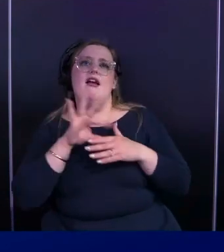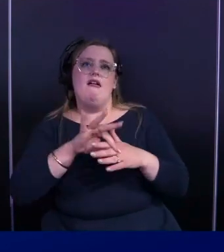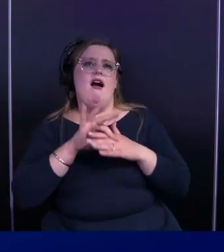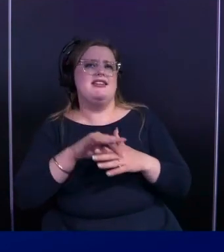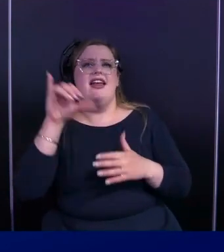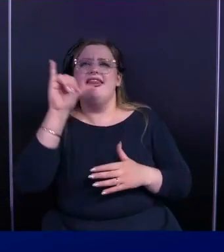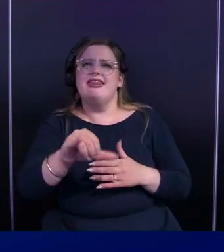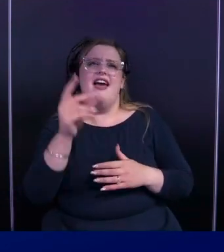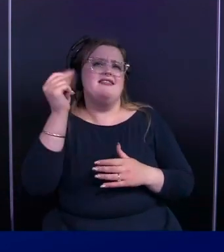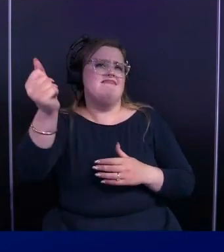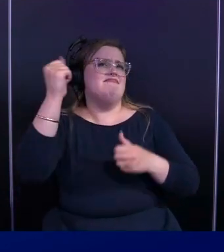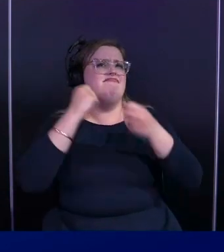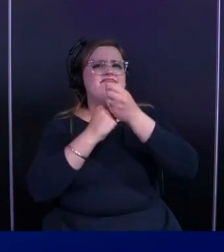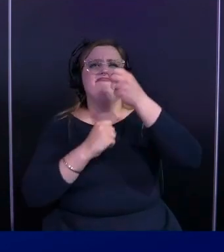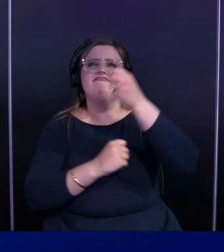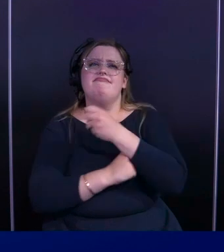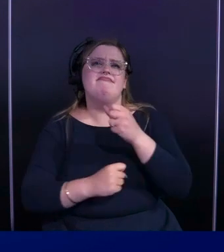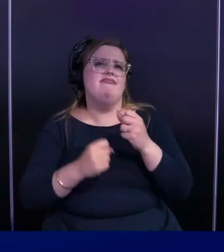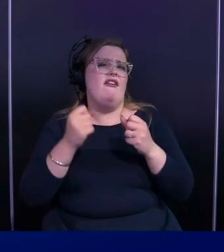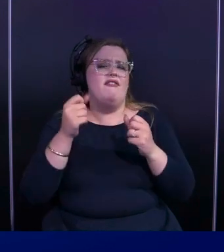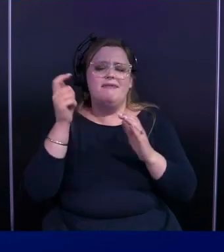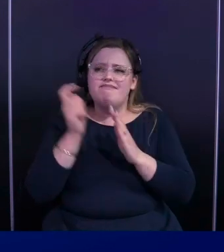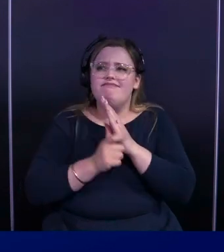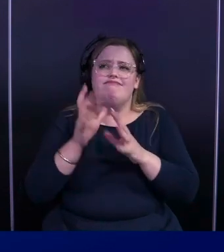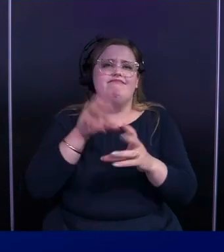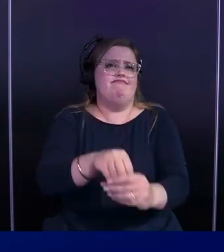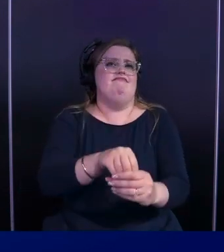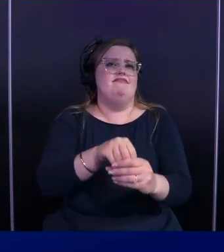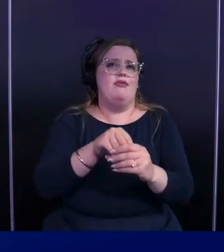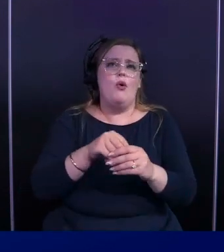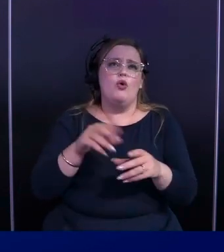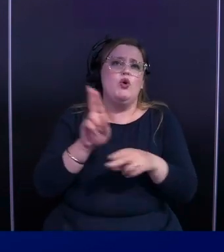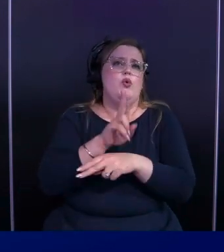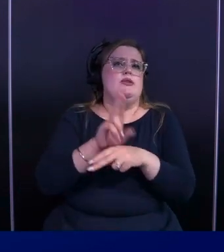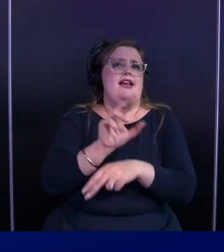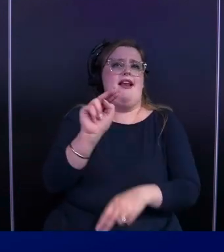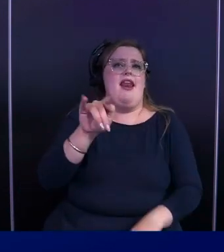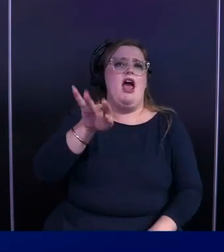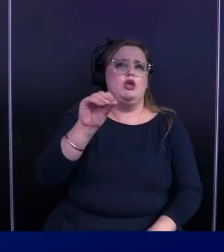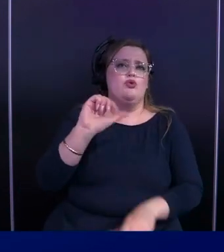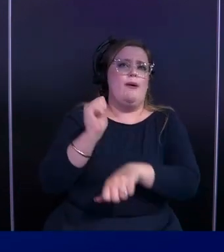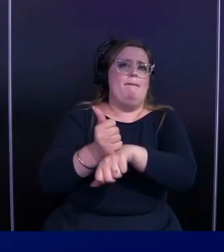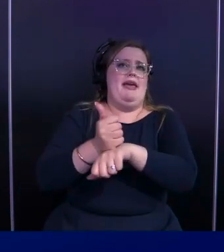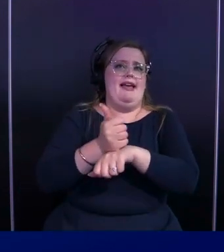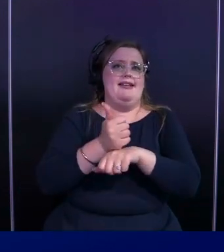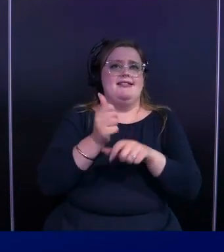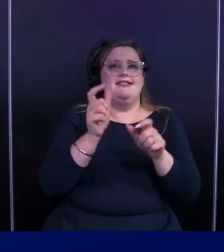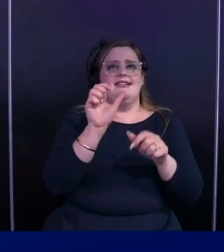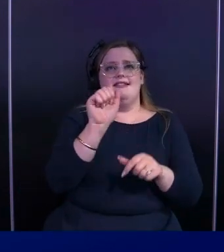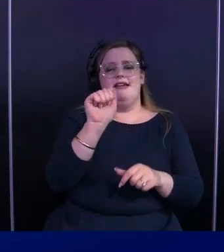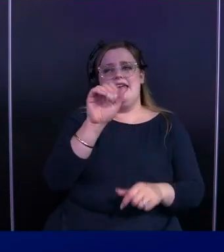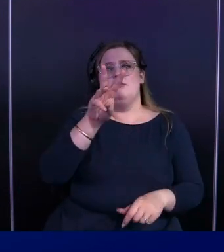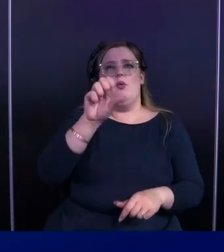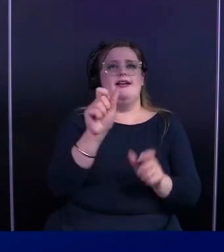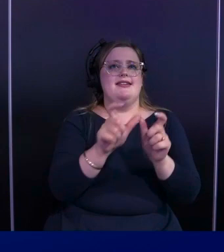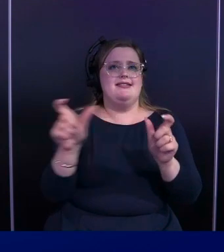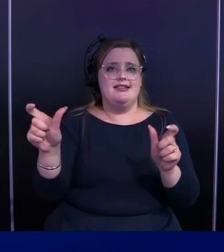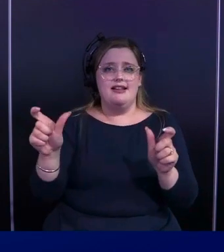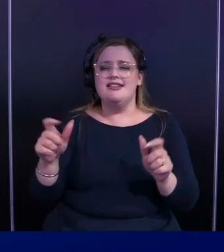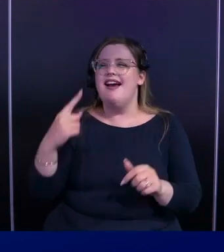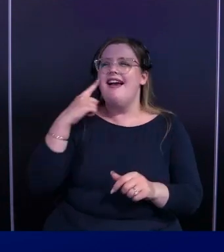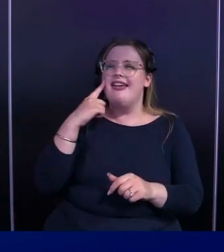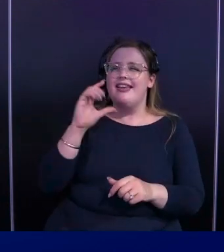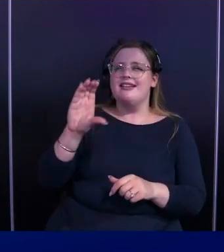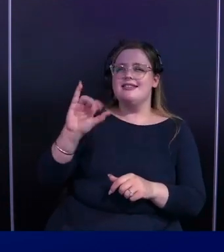fundamental, right? That's default confidential computing when you use a Nitro-based instance with AWS. Yeah, and I think one of the things that CJ